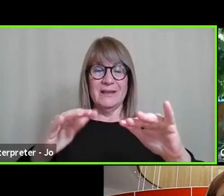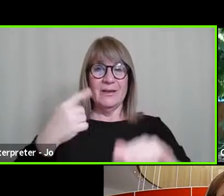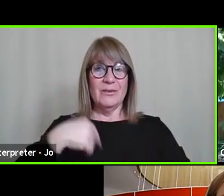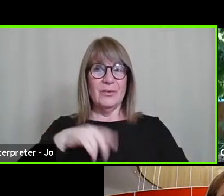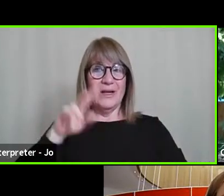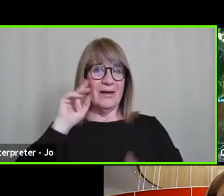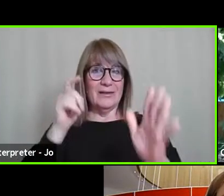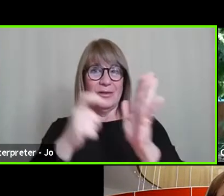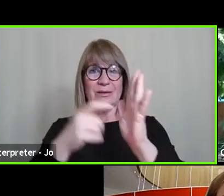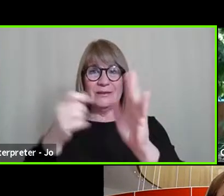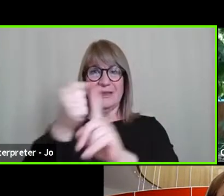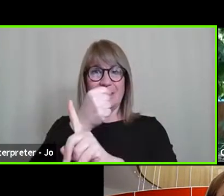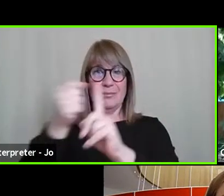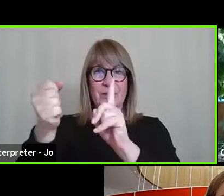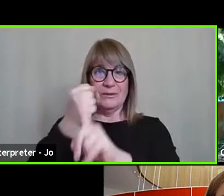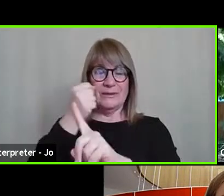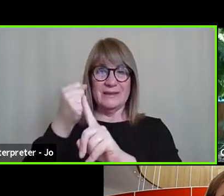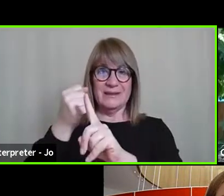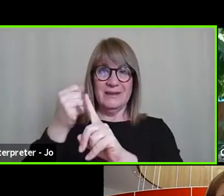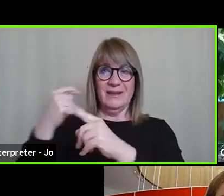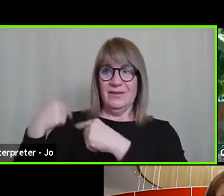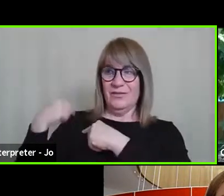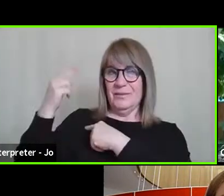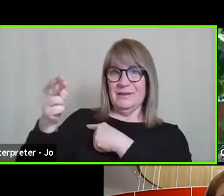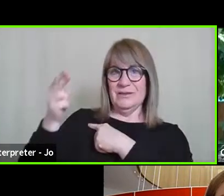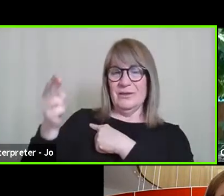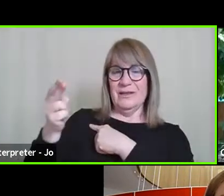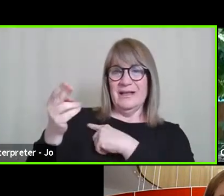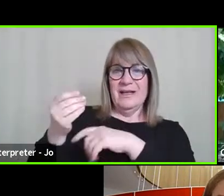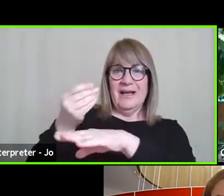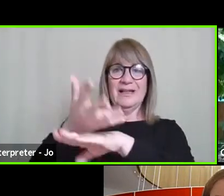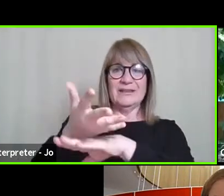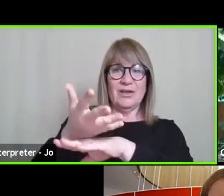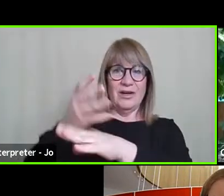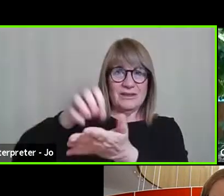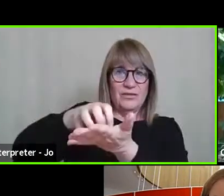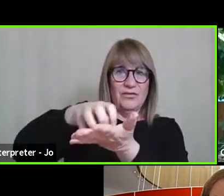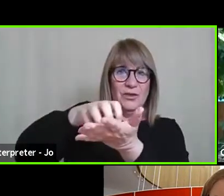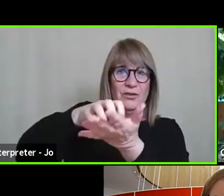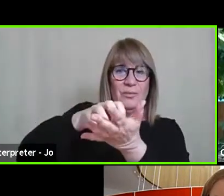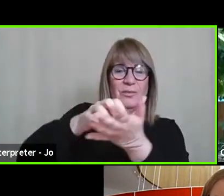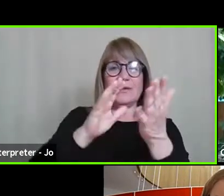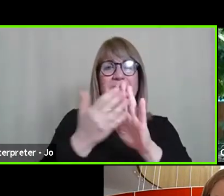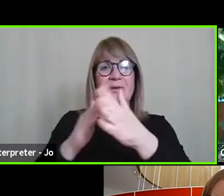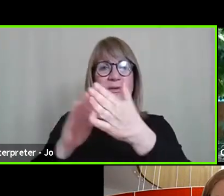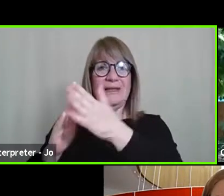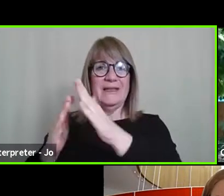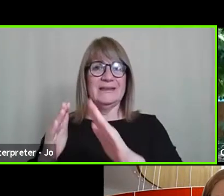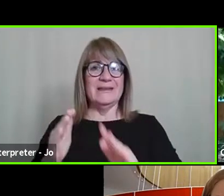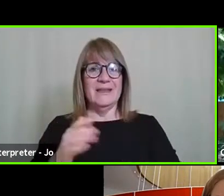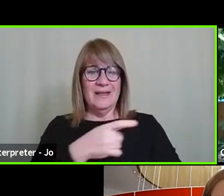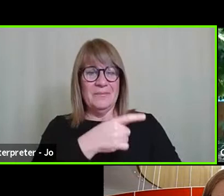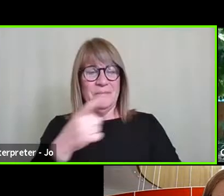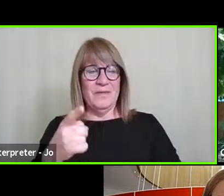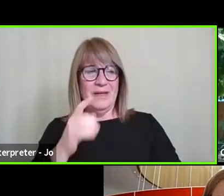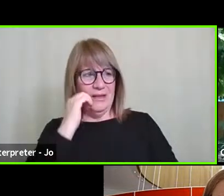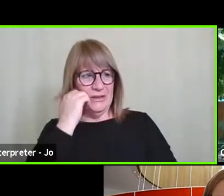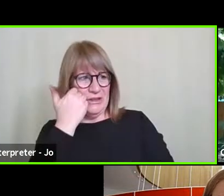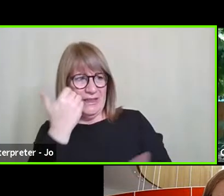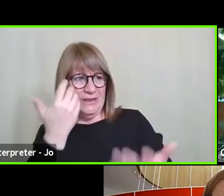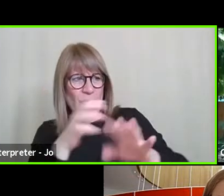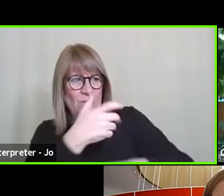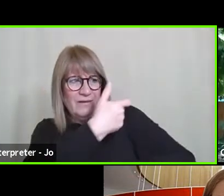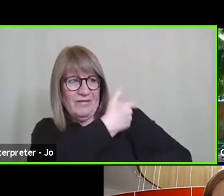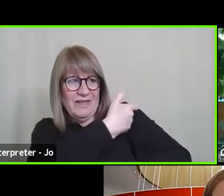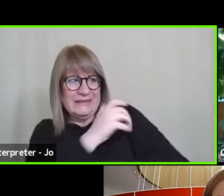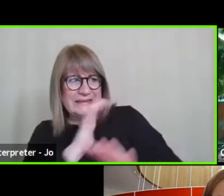seen historically have certainly led to vulnerable communities being shied away from um getting the vaccine